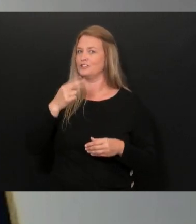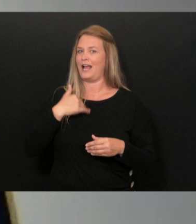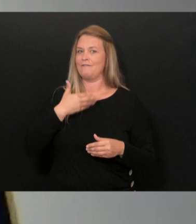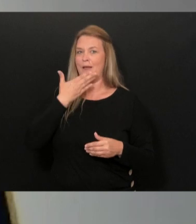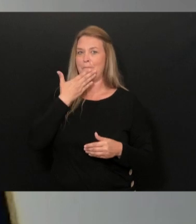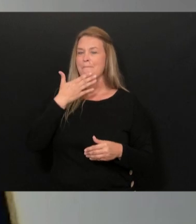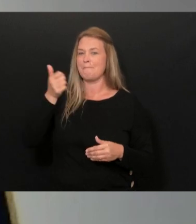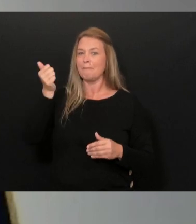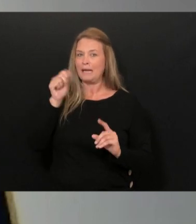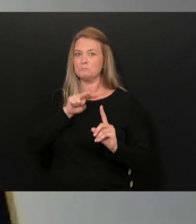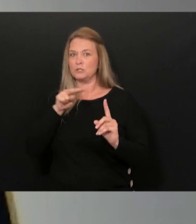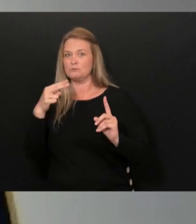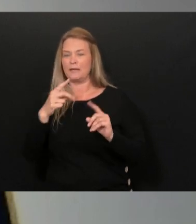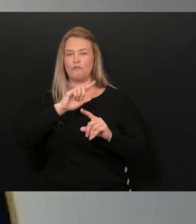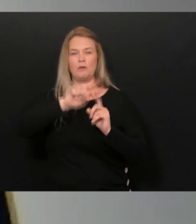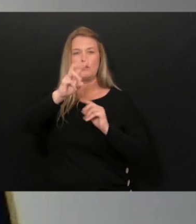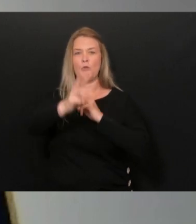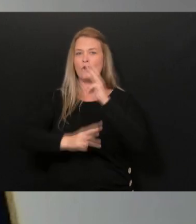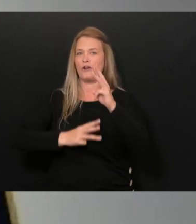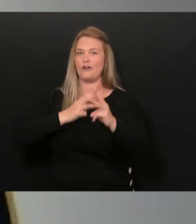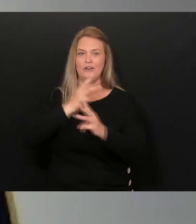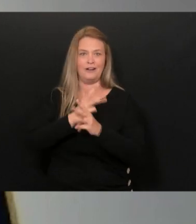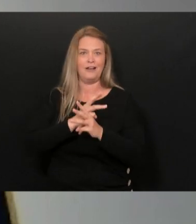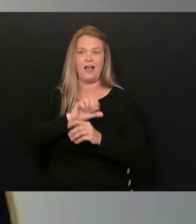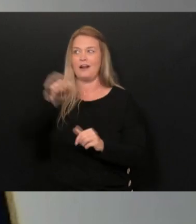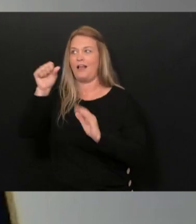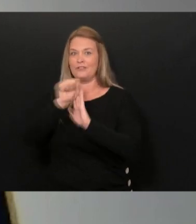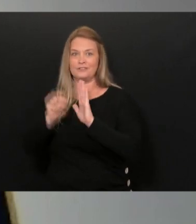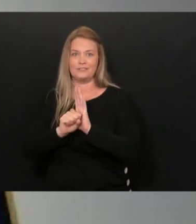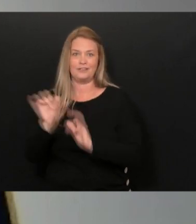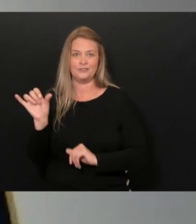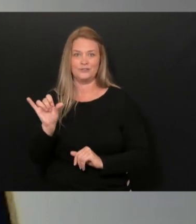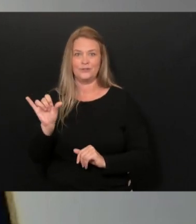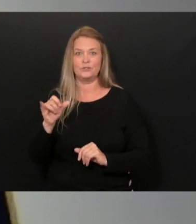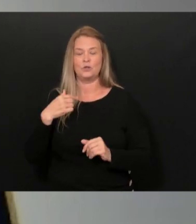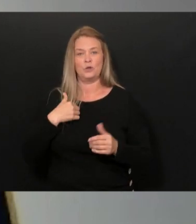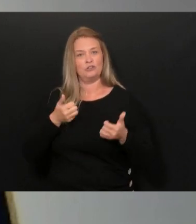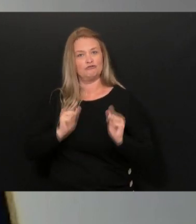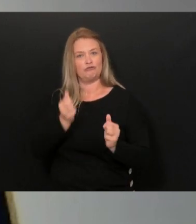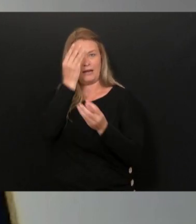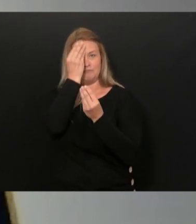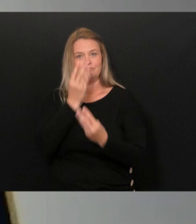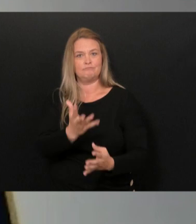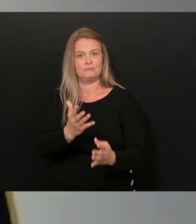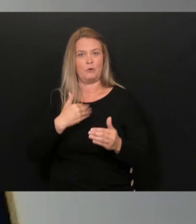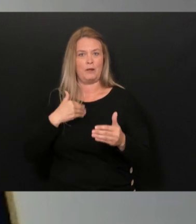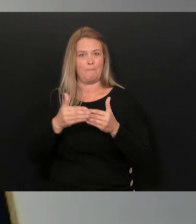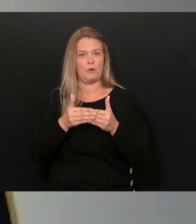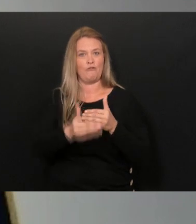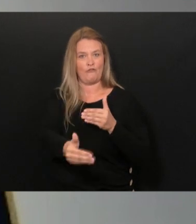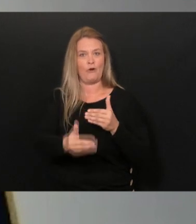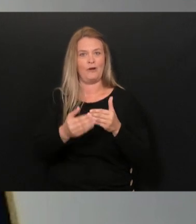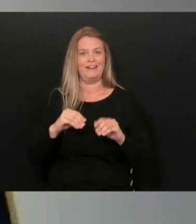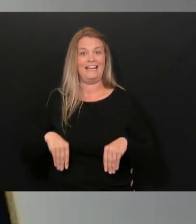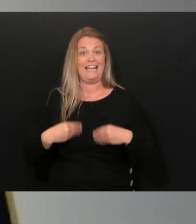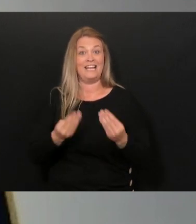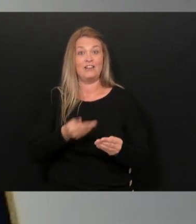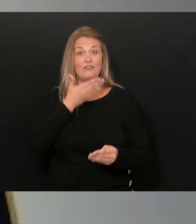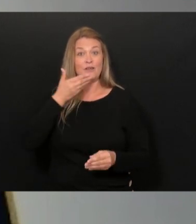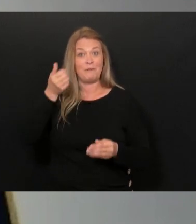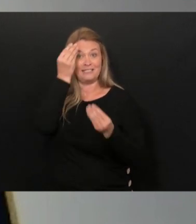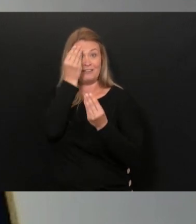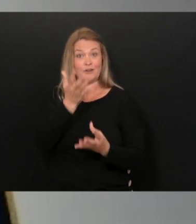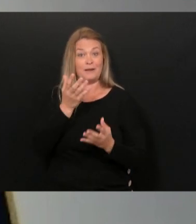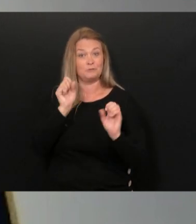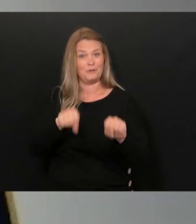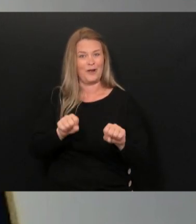from all over the world, as well as from other states. So we will try to update you as we go forward and make sure we give you the best information possible.